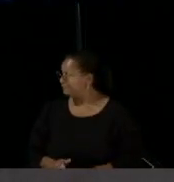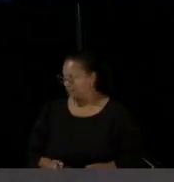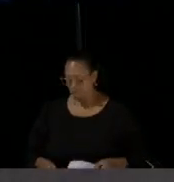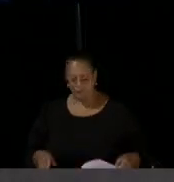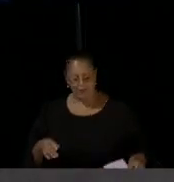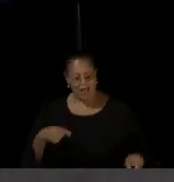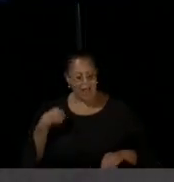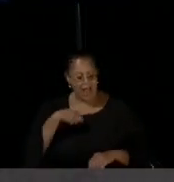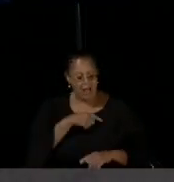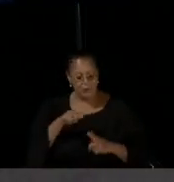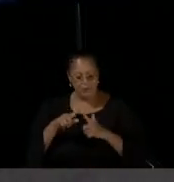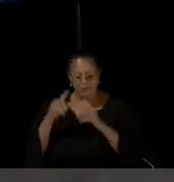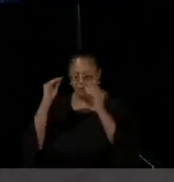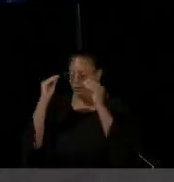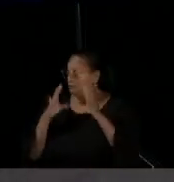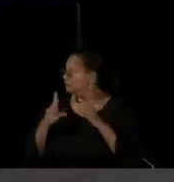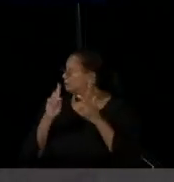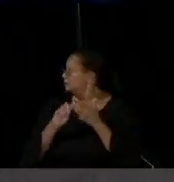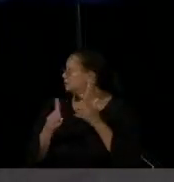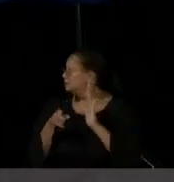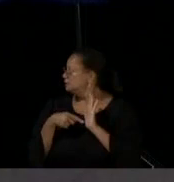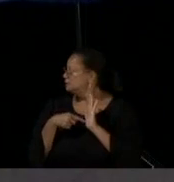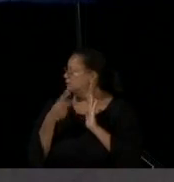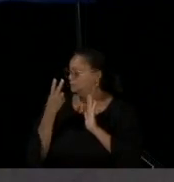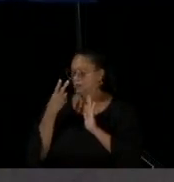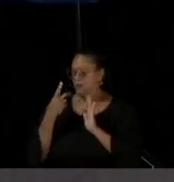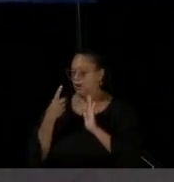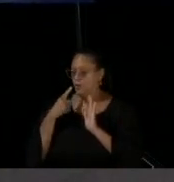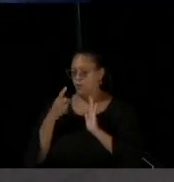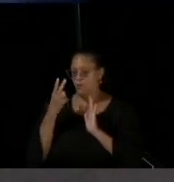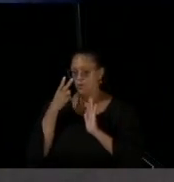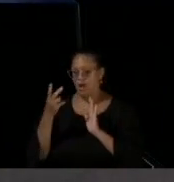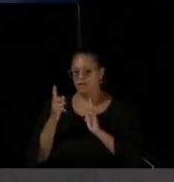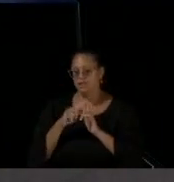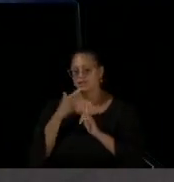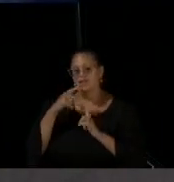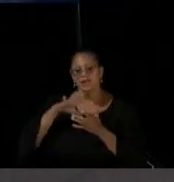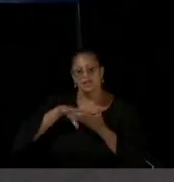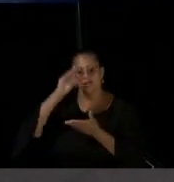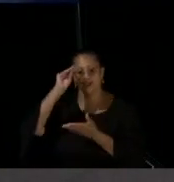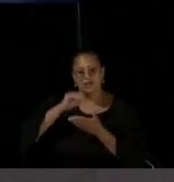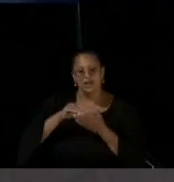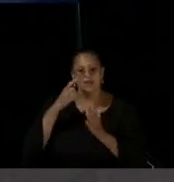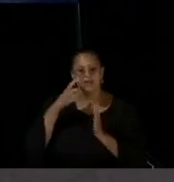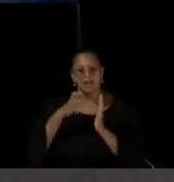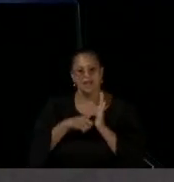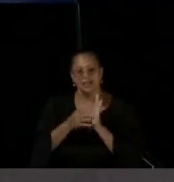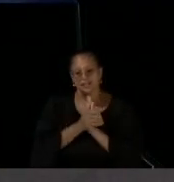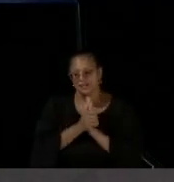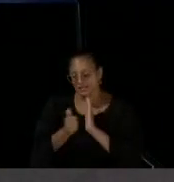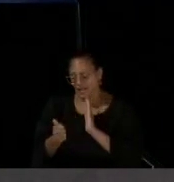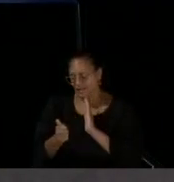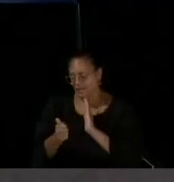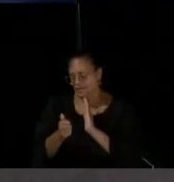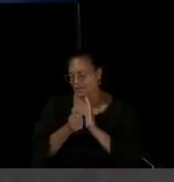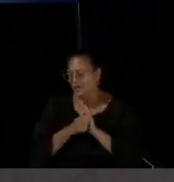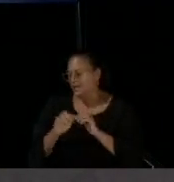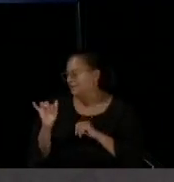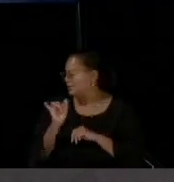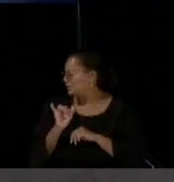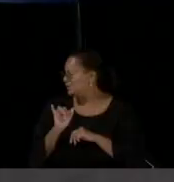Our teachers have watched us learn, recognizing our talents and potential, even when we looked more like